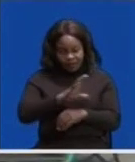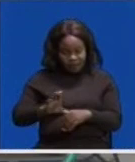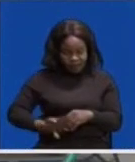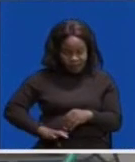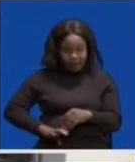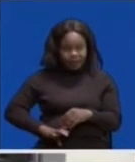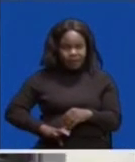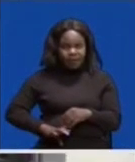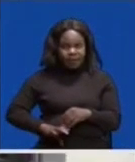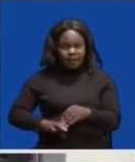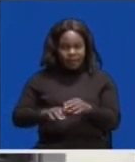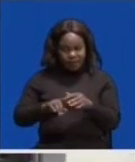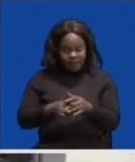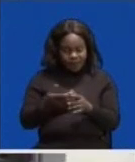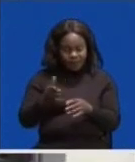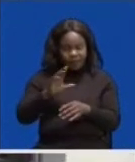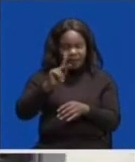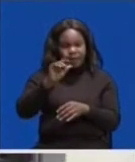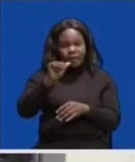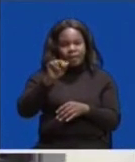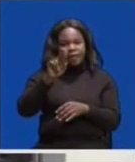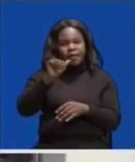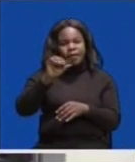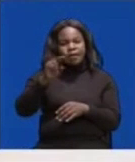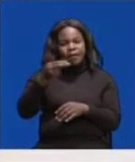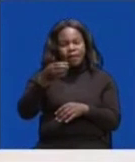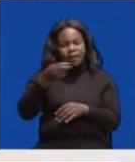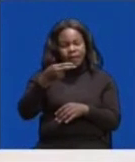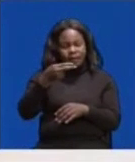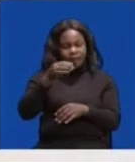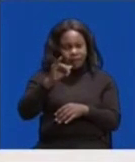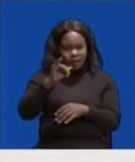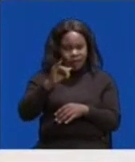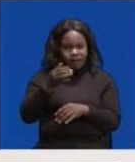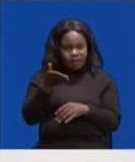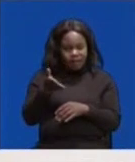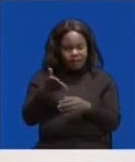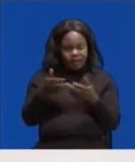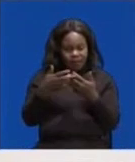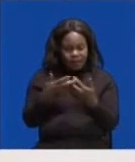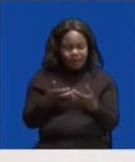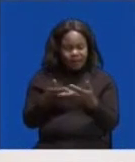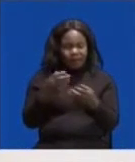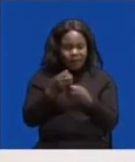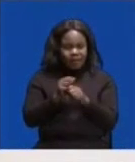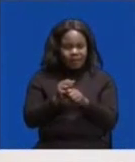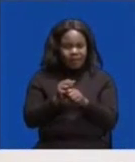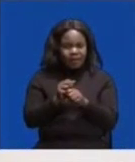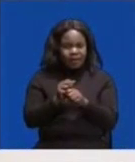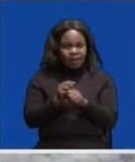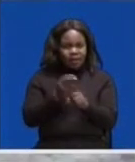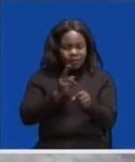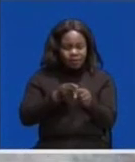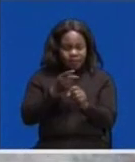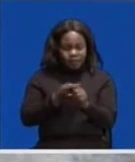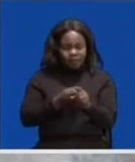come to fruition in a garage. This is the case for the polyfuel, a machine designed to produce fuel from polymer waste